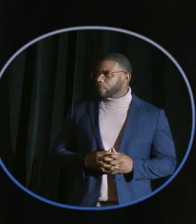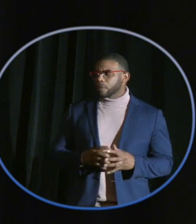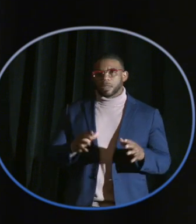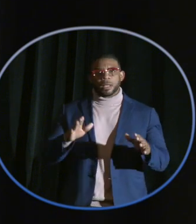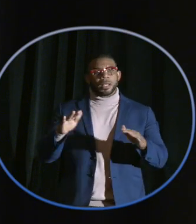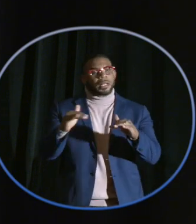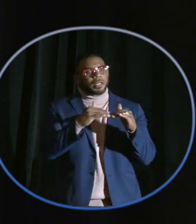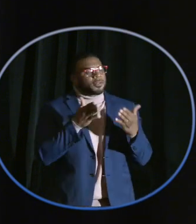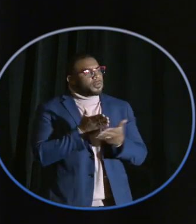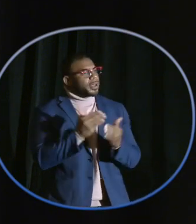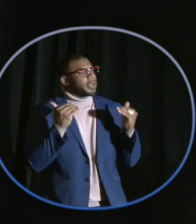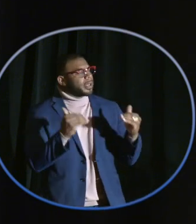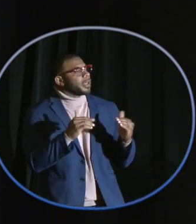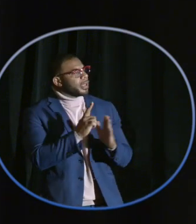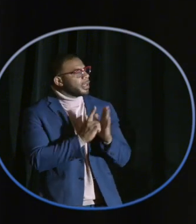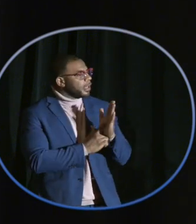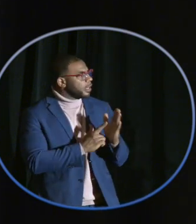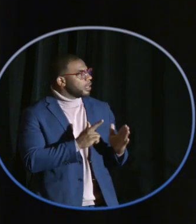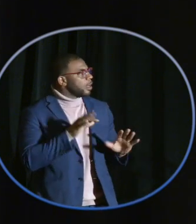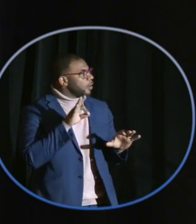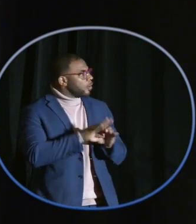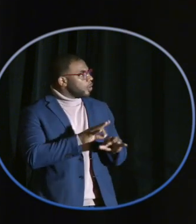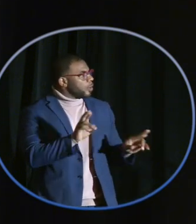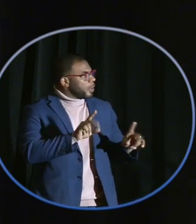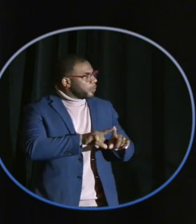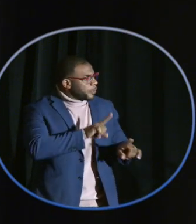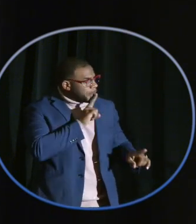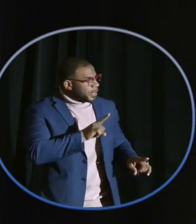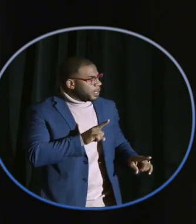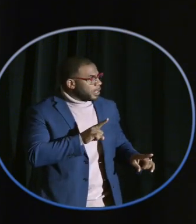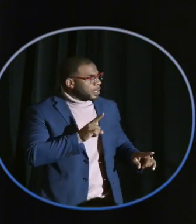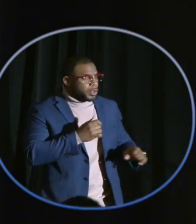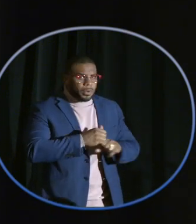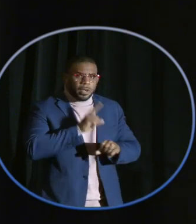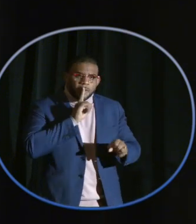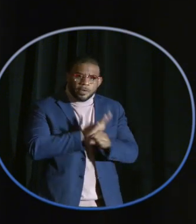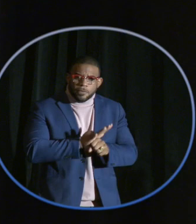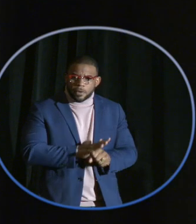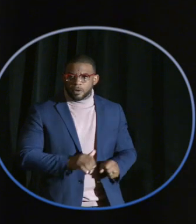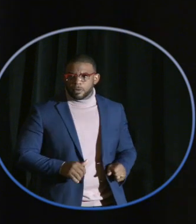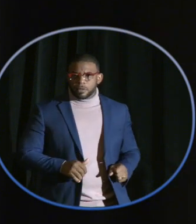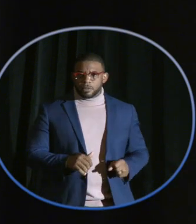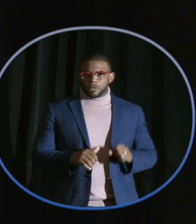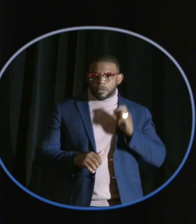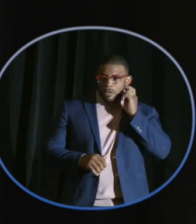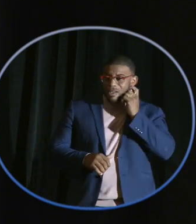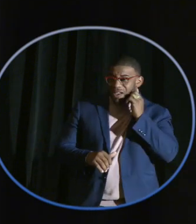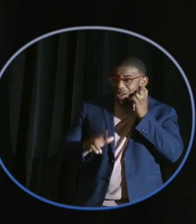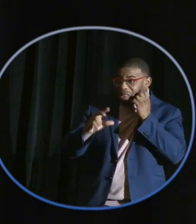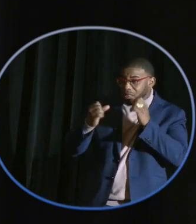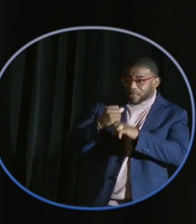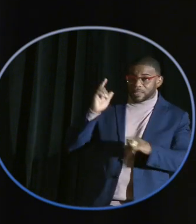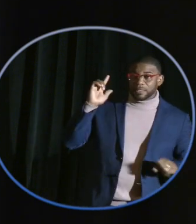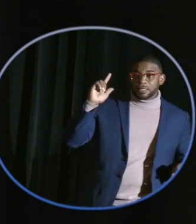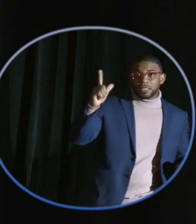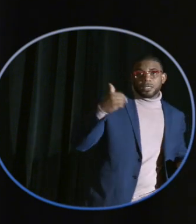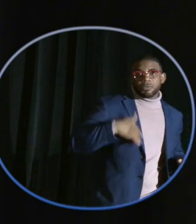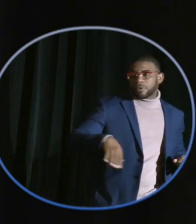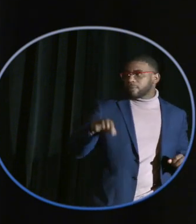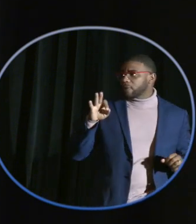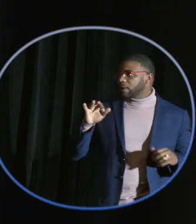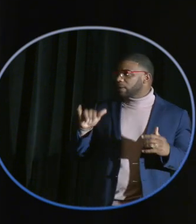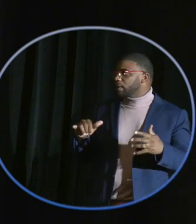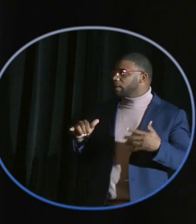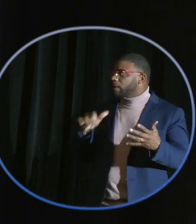The Civil Rights Act and the Voting Rights Act were about to be reaffirmed. 30 years later, we